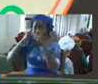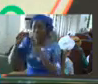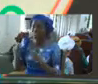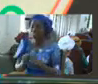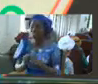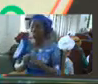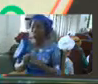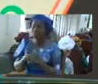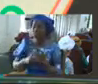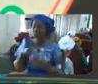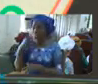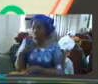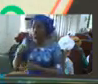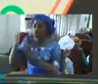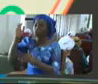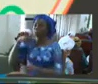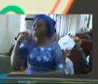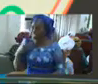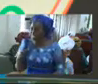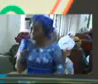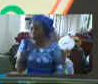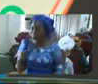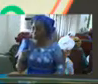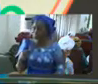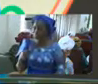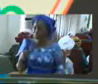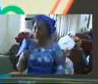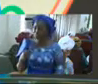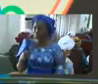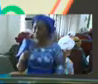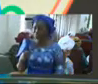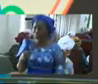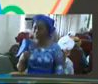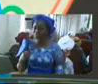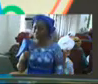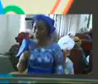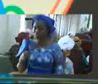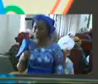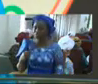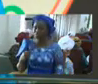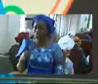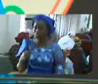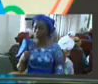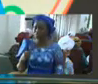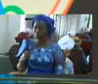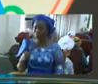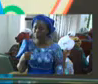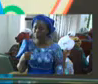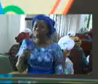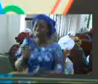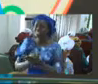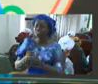said the world hasn't learned its lesson yet. It's a lesson that he wanted them to